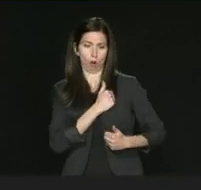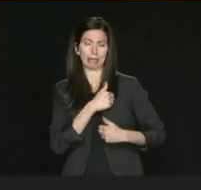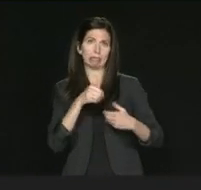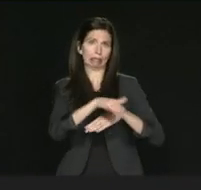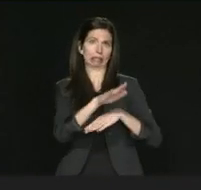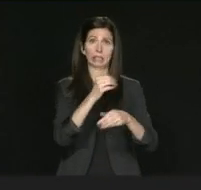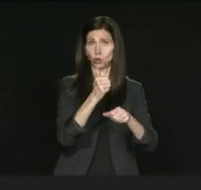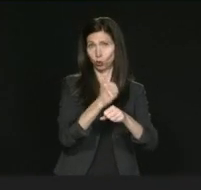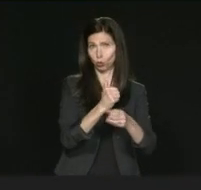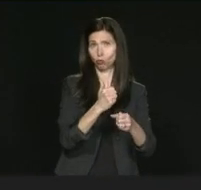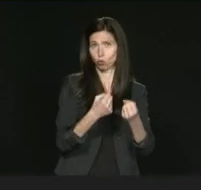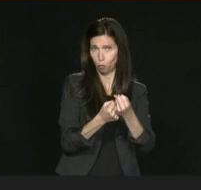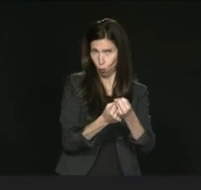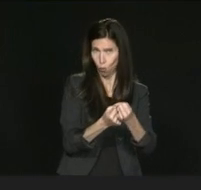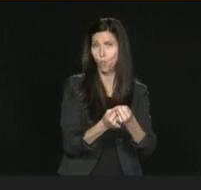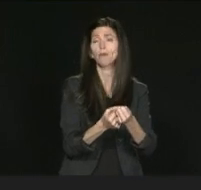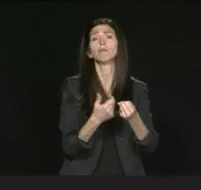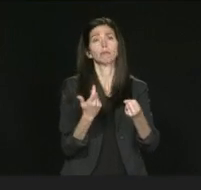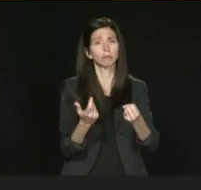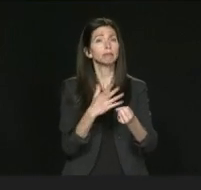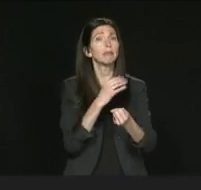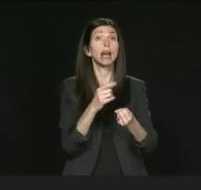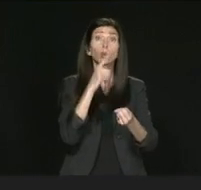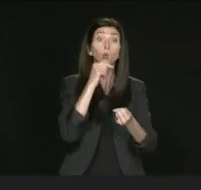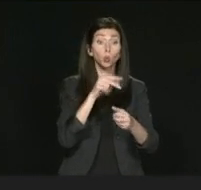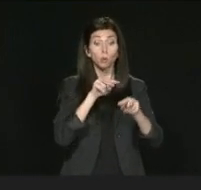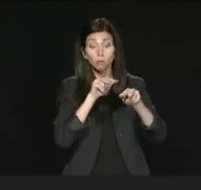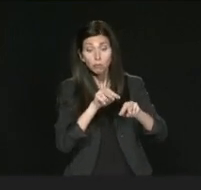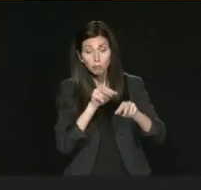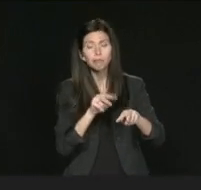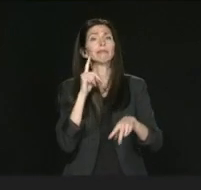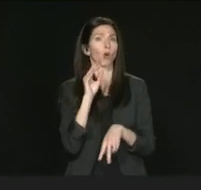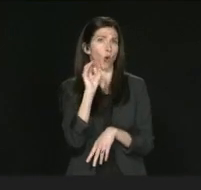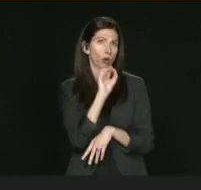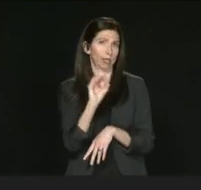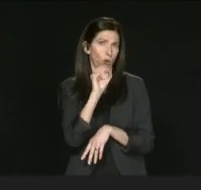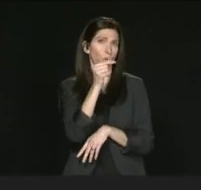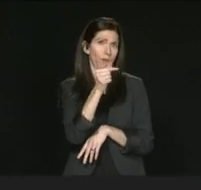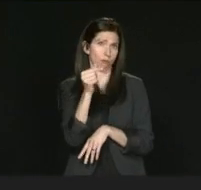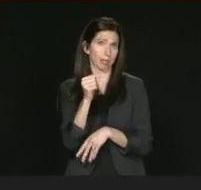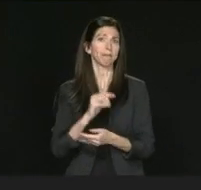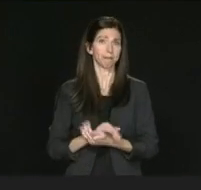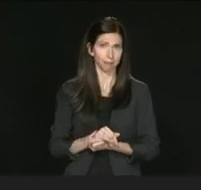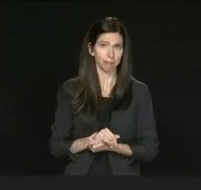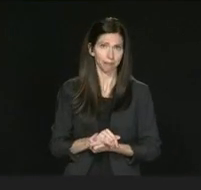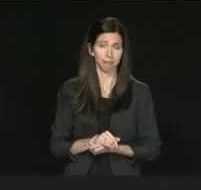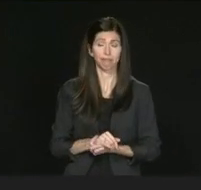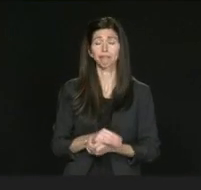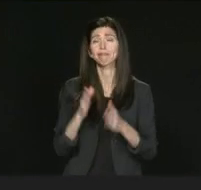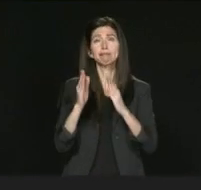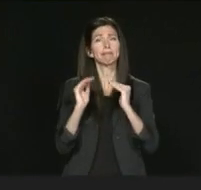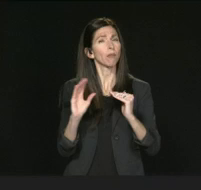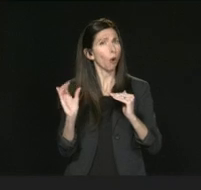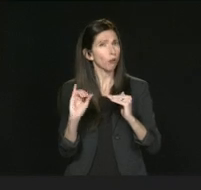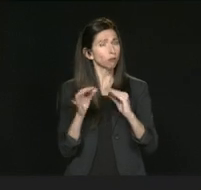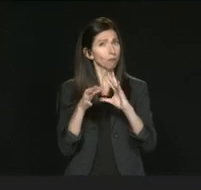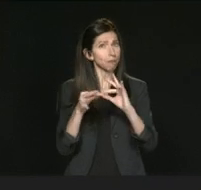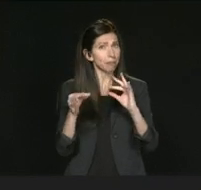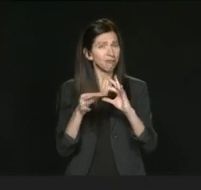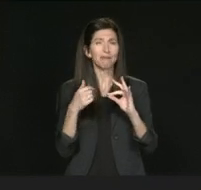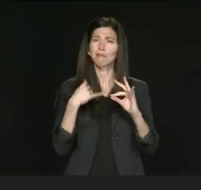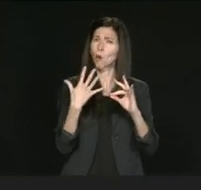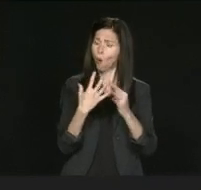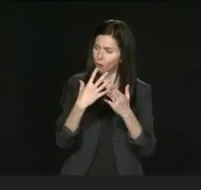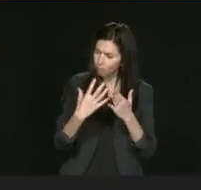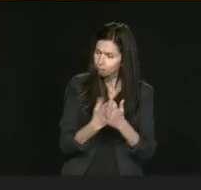guidance of the Ontarian government. I will also want to take advantage of this opportunity to provide very brief updates